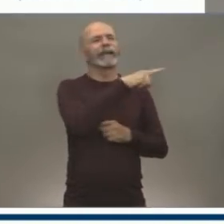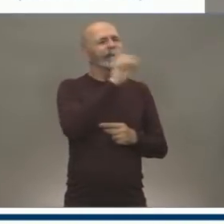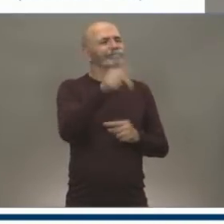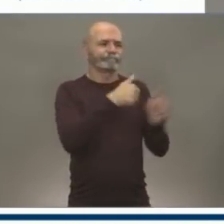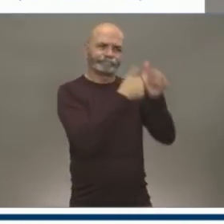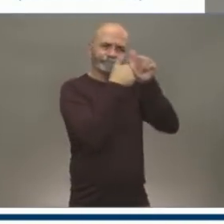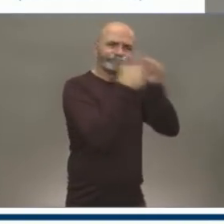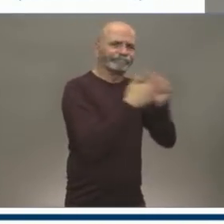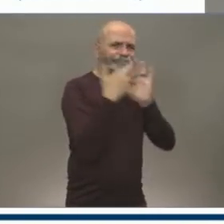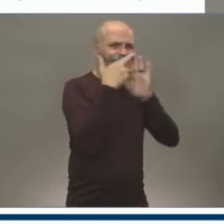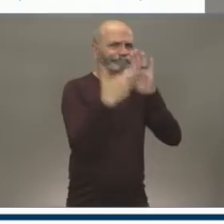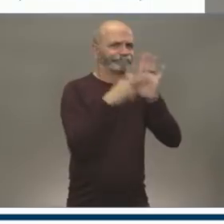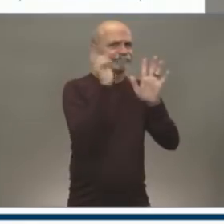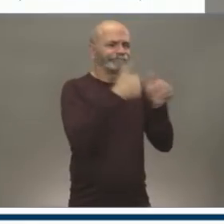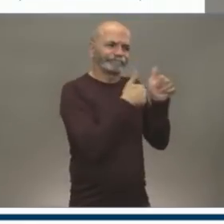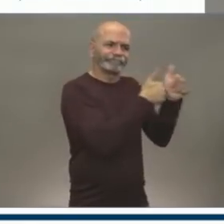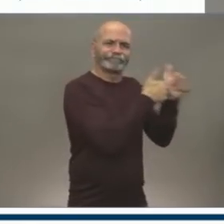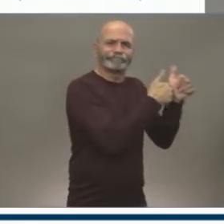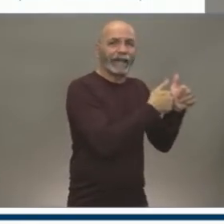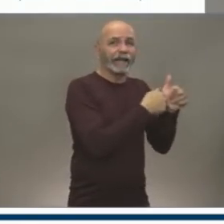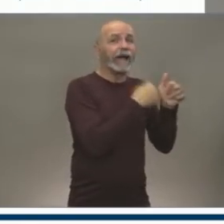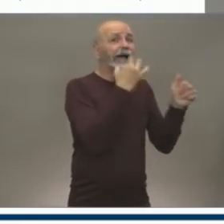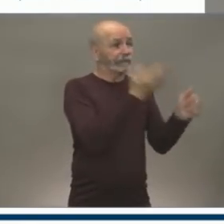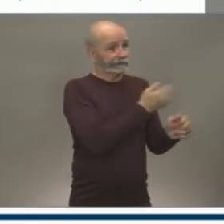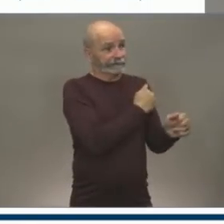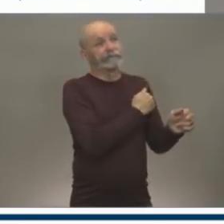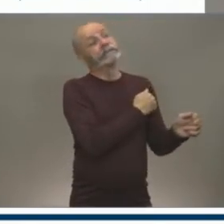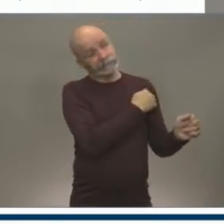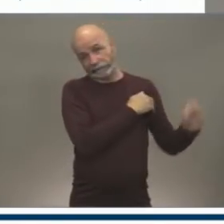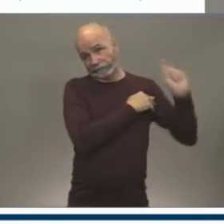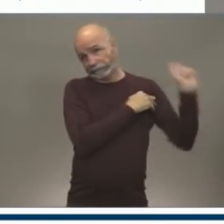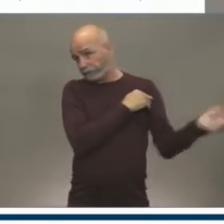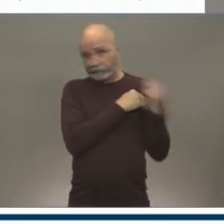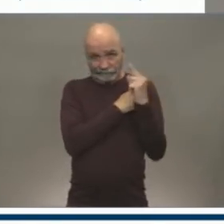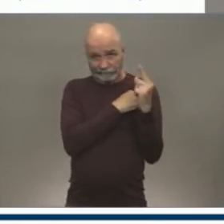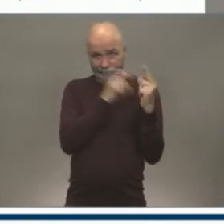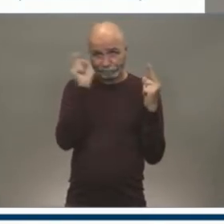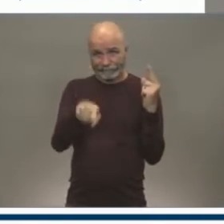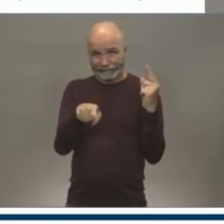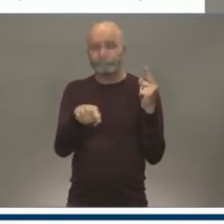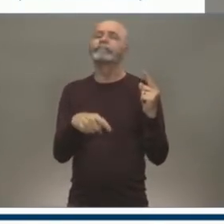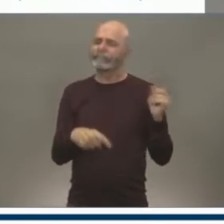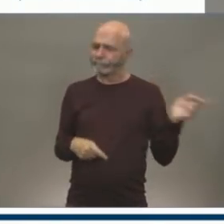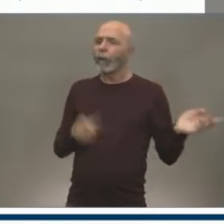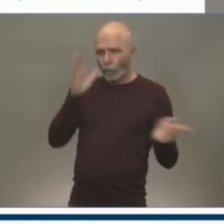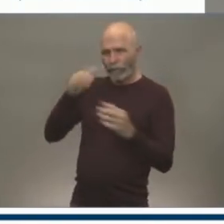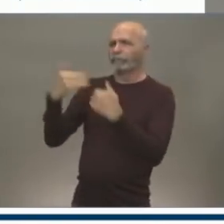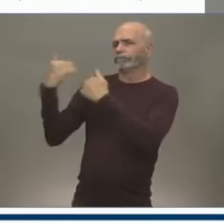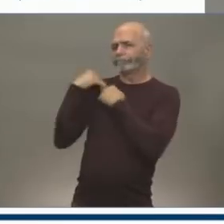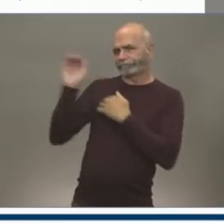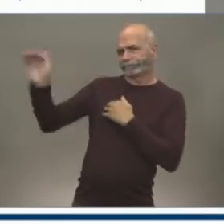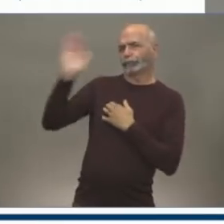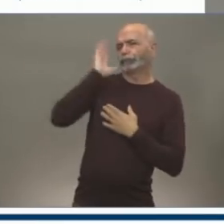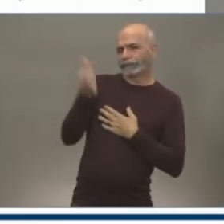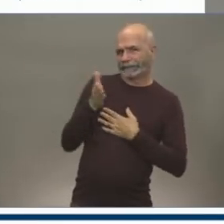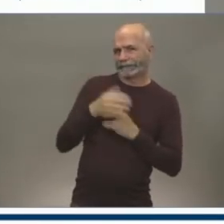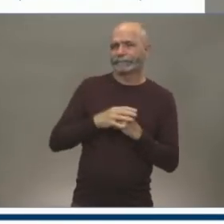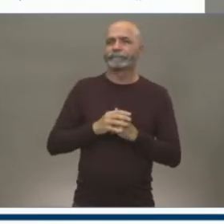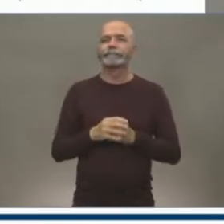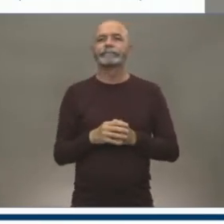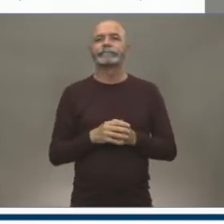established by their employer about what they need to do. We're also asking anyone who was